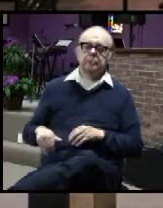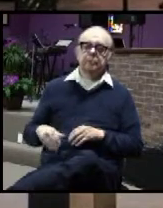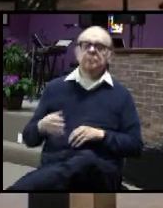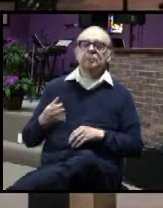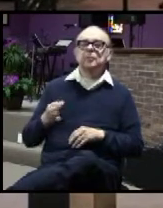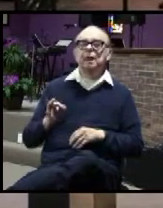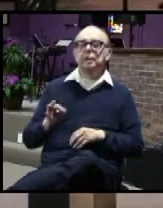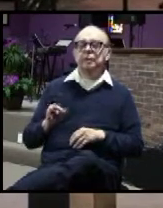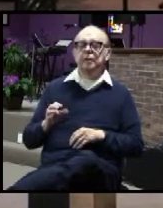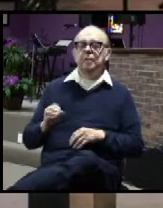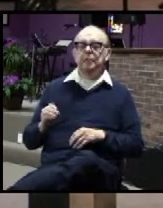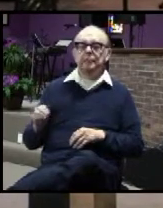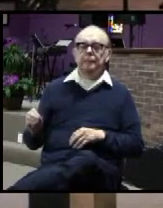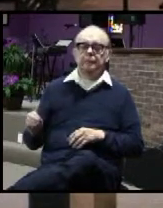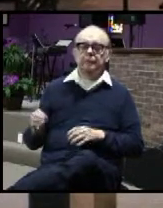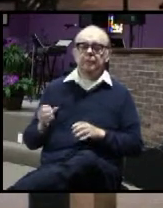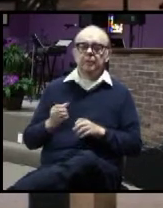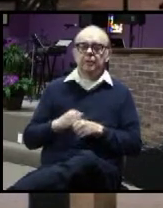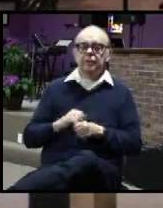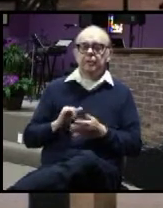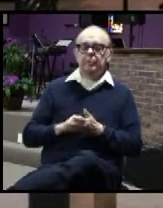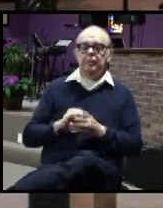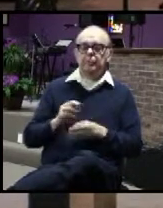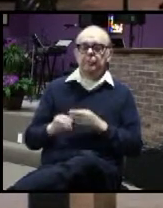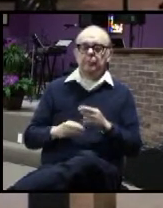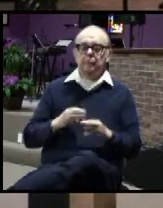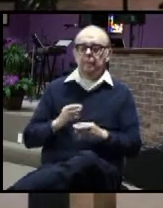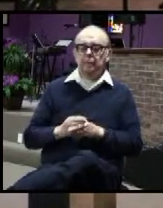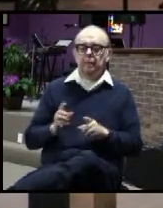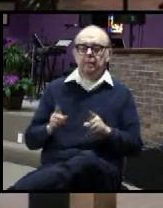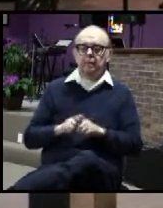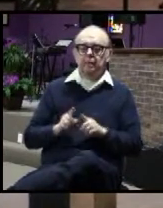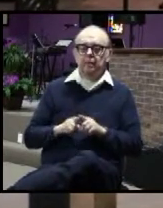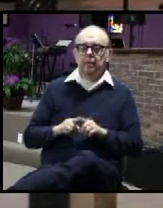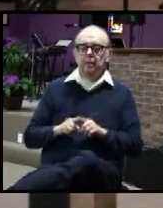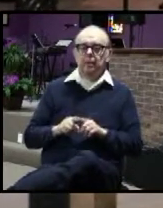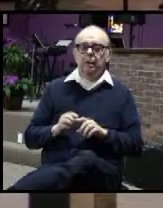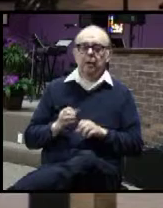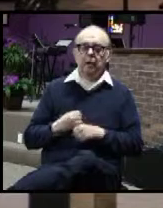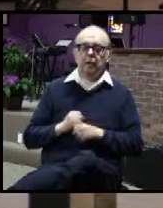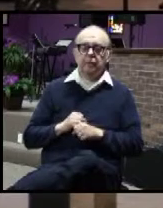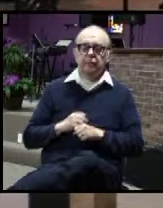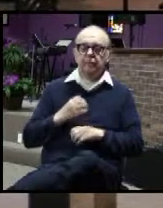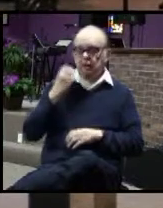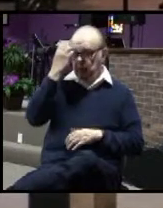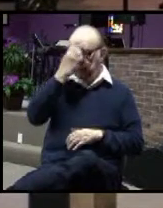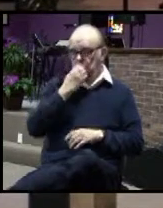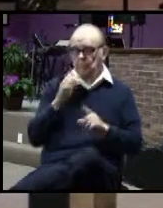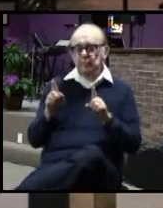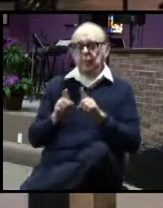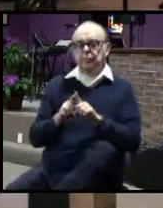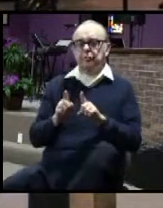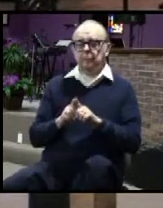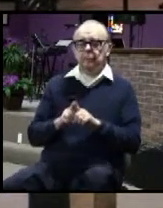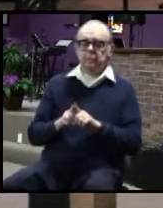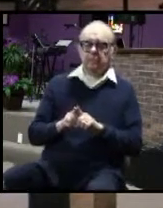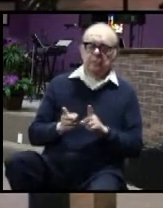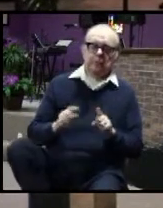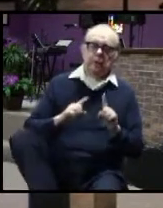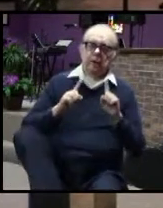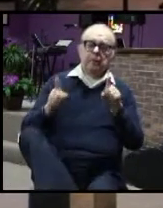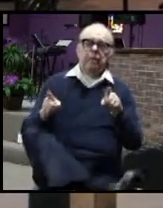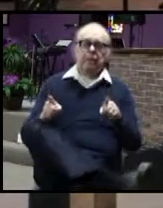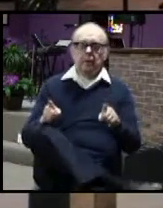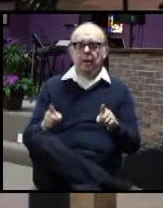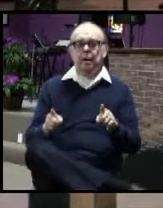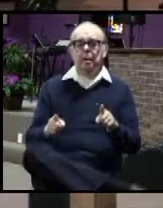1900s to not only shape this continent, but also he shaped Europe when he went there and